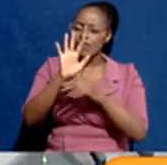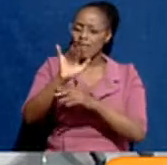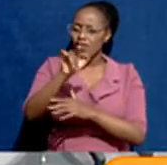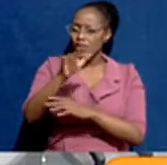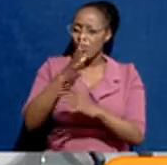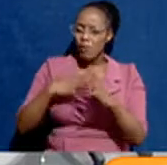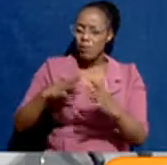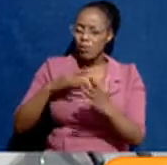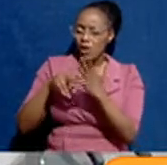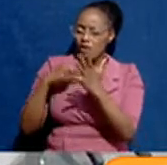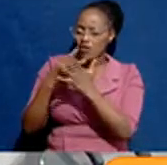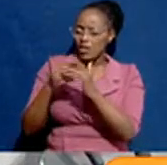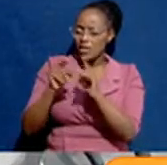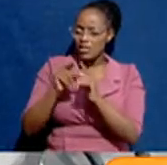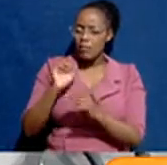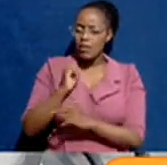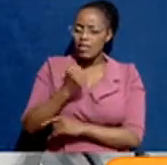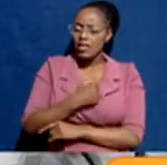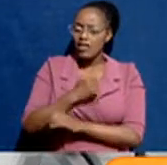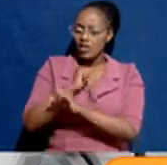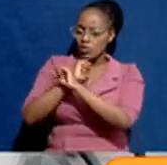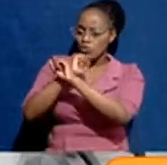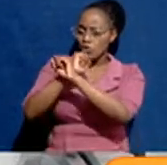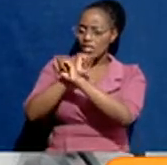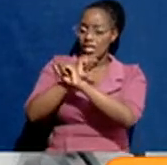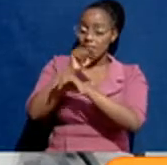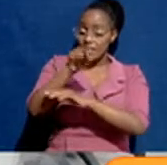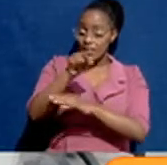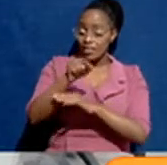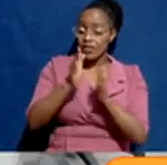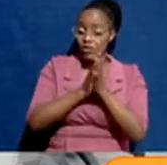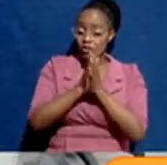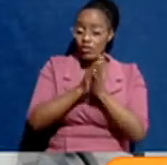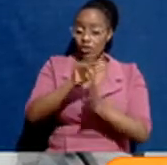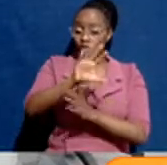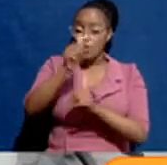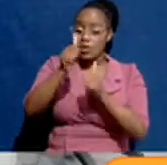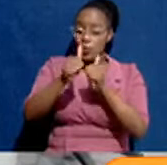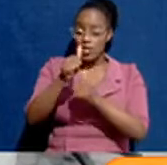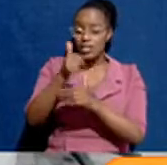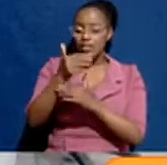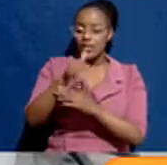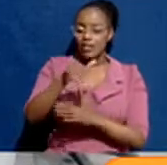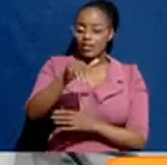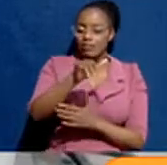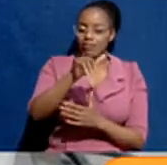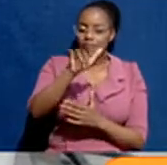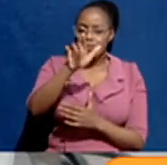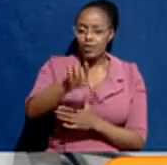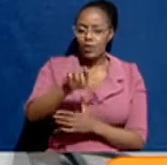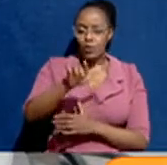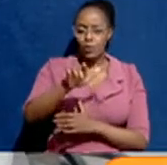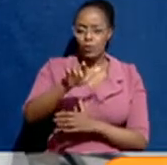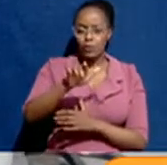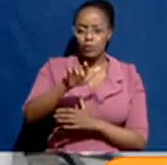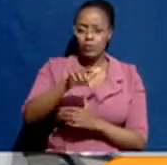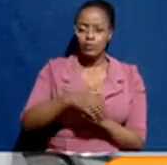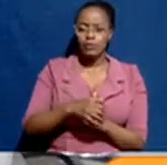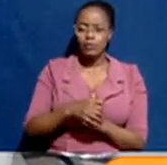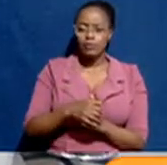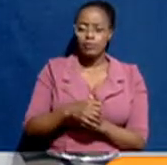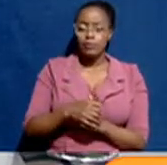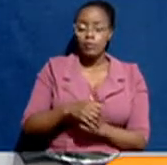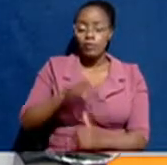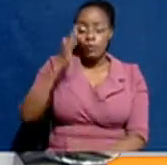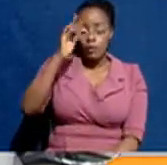then failed as a Senate to safeguard the interest of the counties, which is essentially your role? Well, Trevor, you